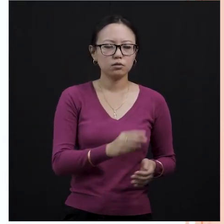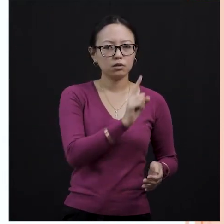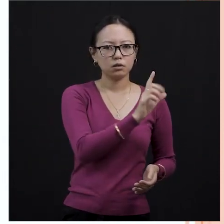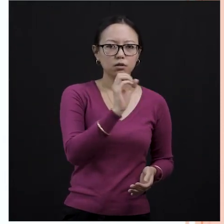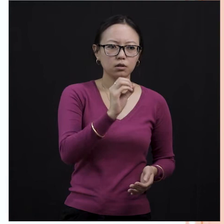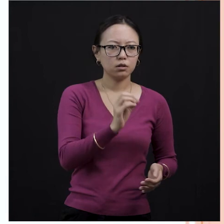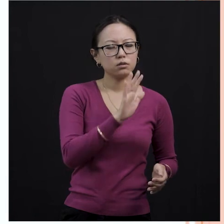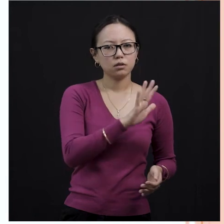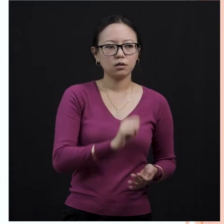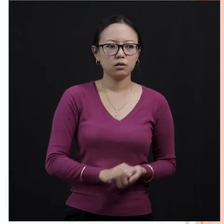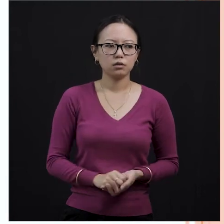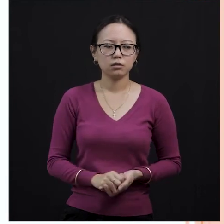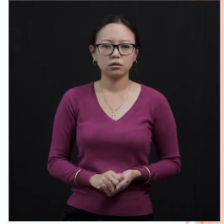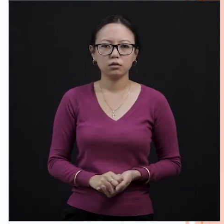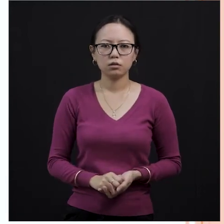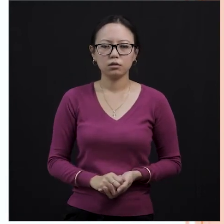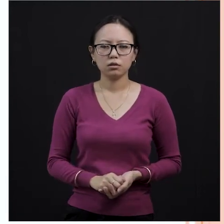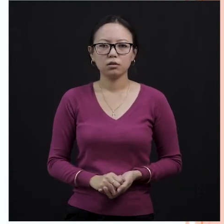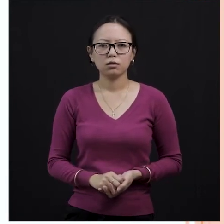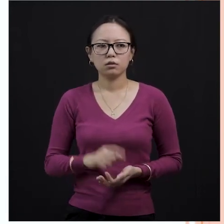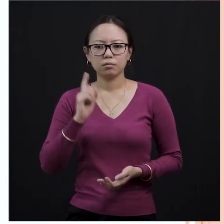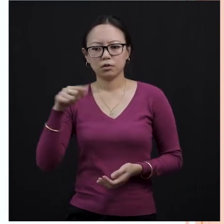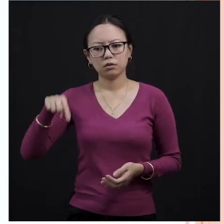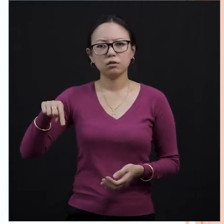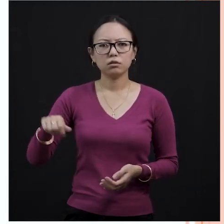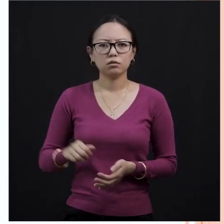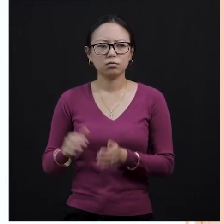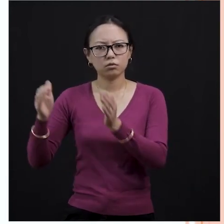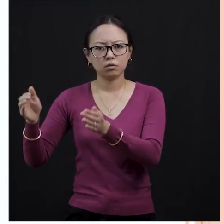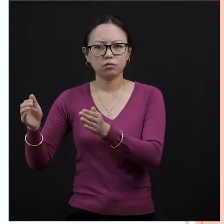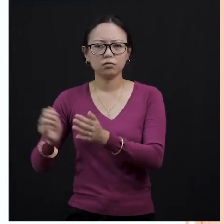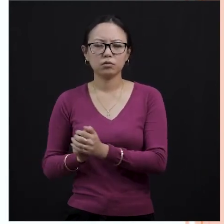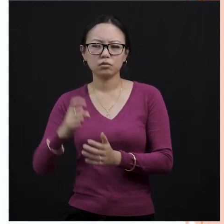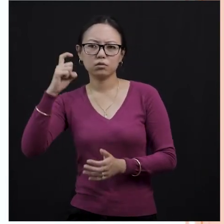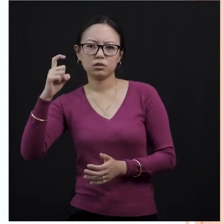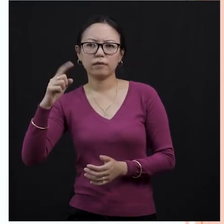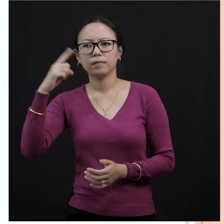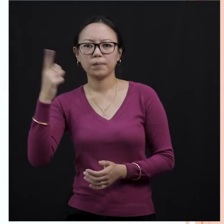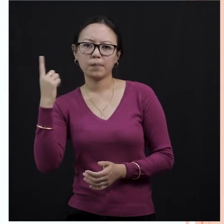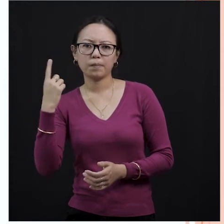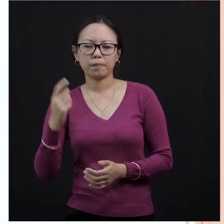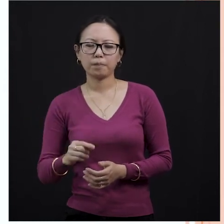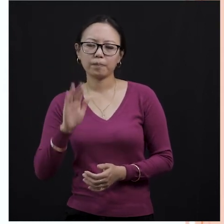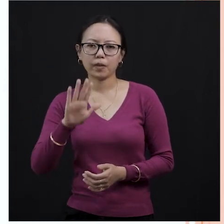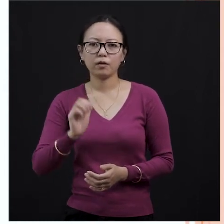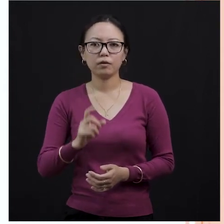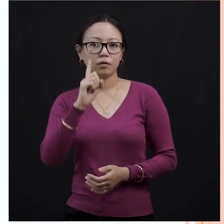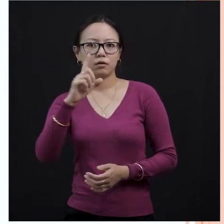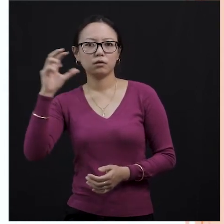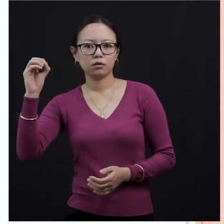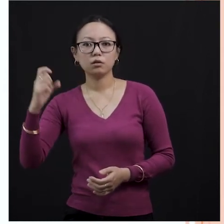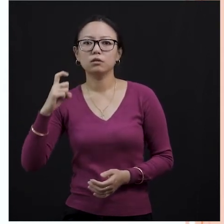need 10 stars to form a group, isn't it? So we cannot mark this as a group. Now if you look at this picture, you